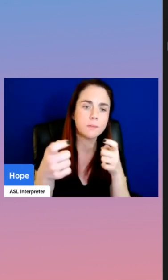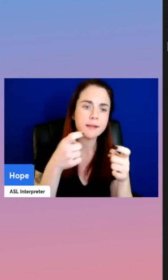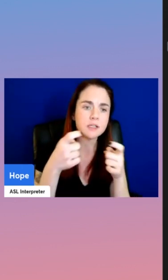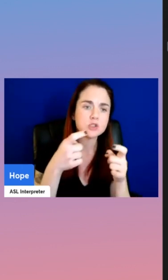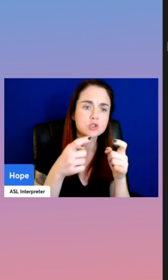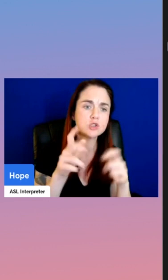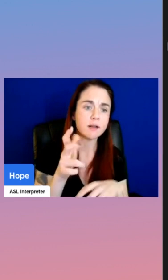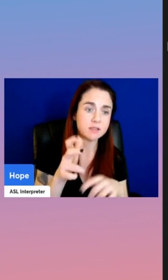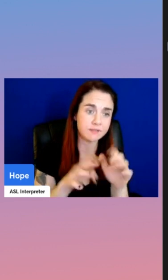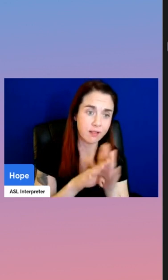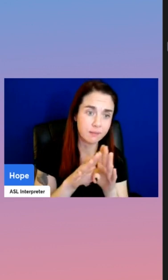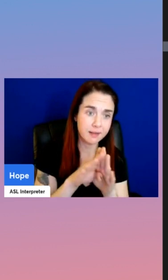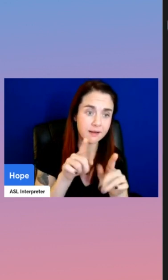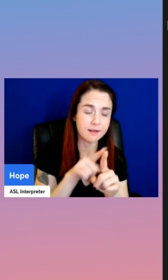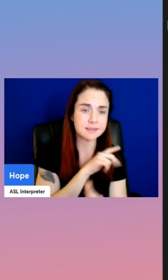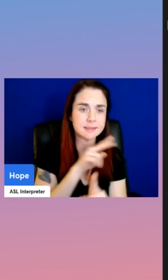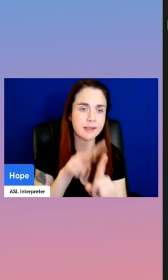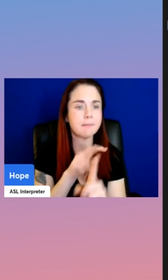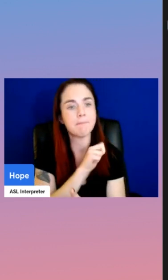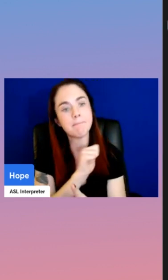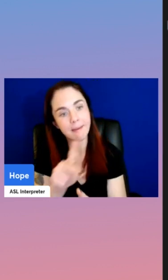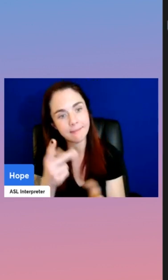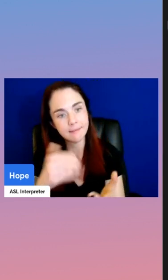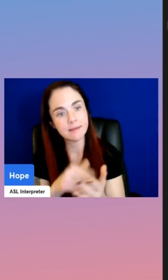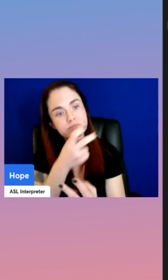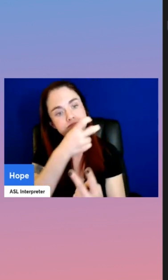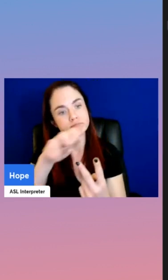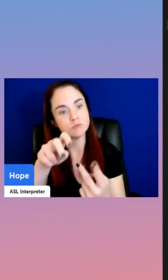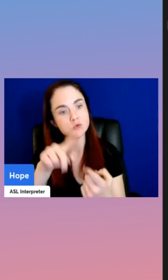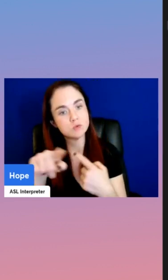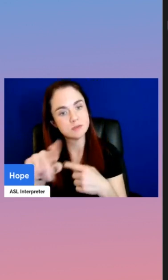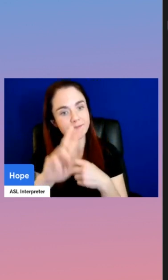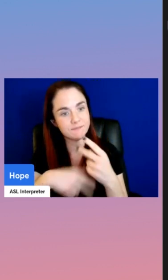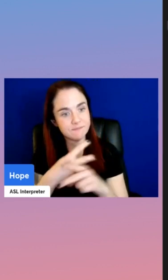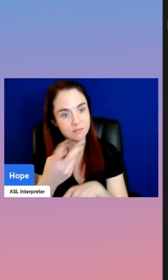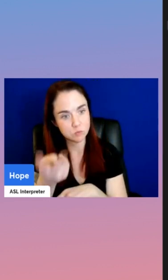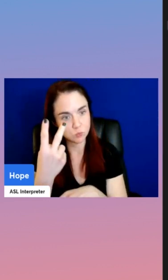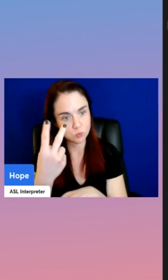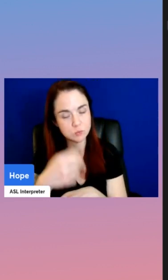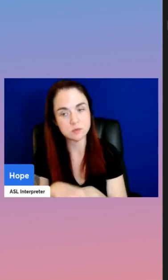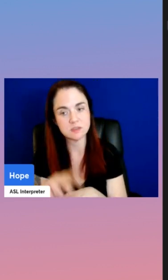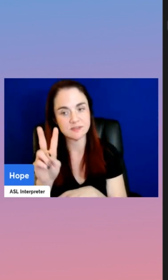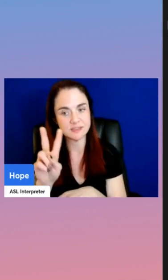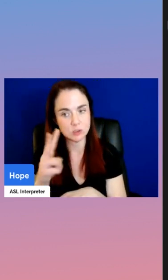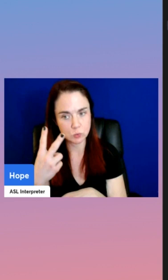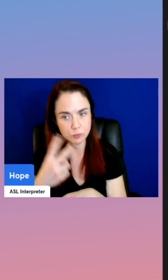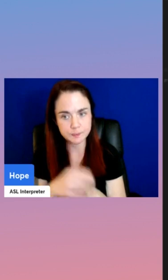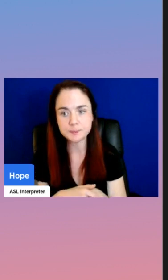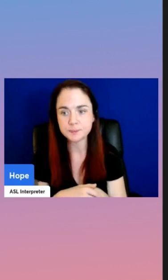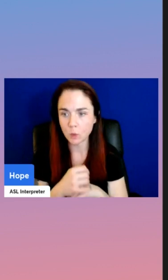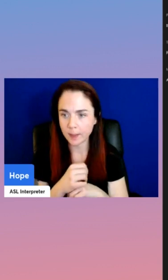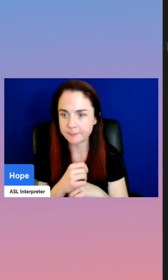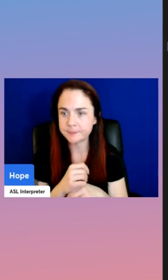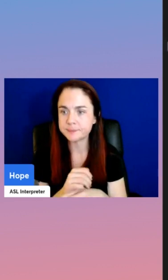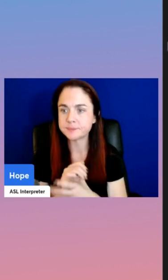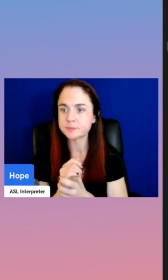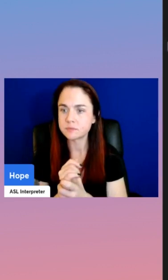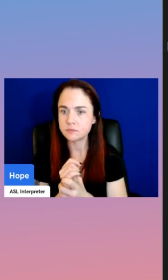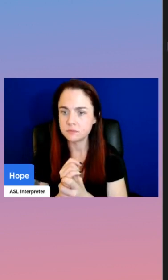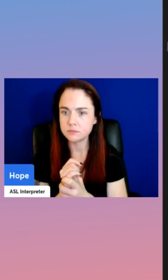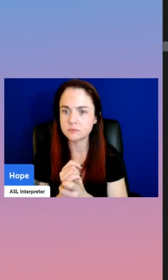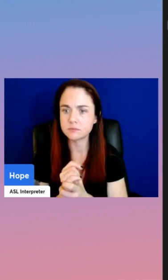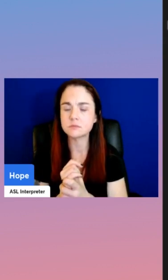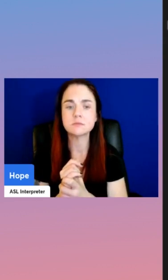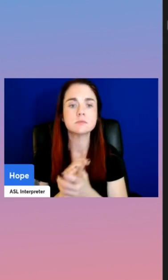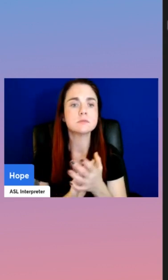and assign it back to V2. Edit assigned version. Let's set it to V2. And in this